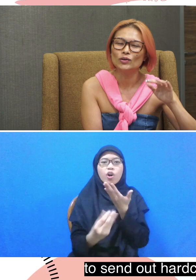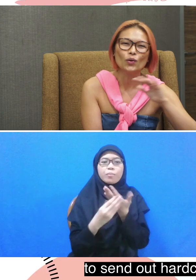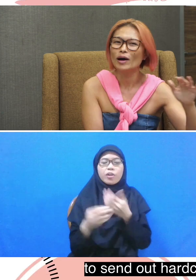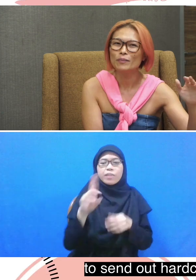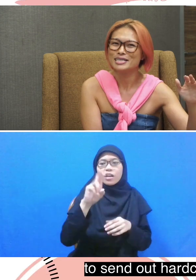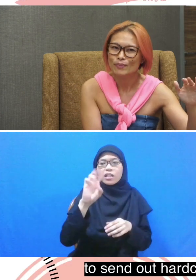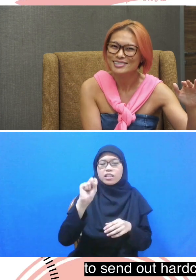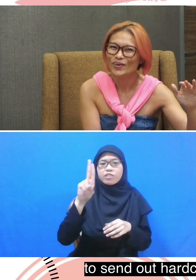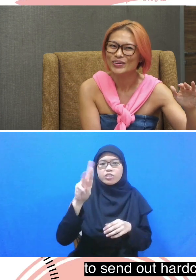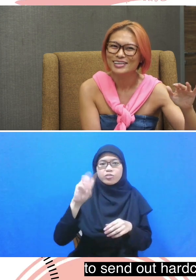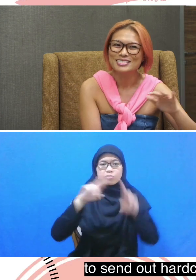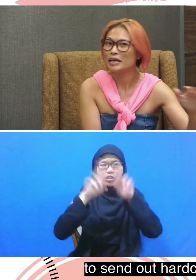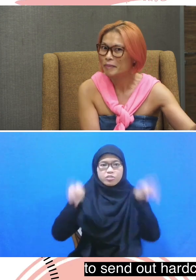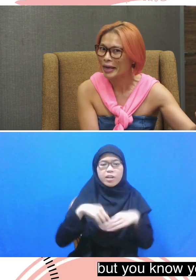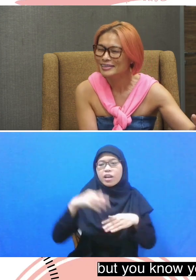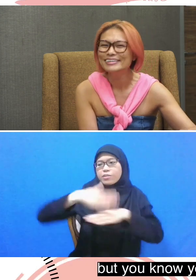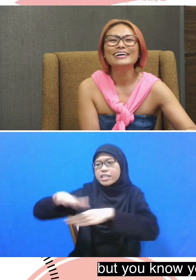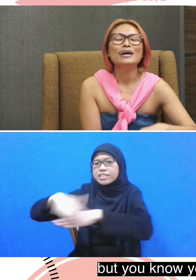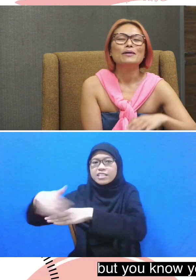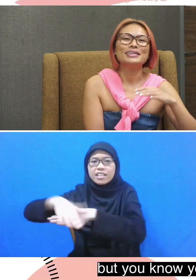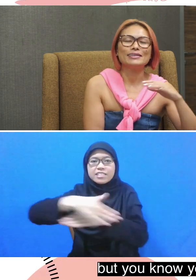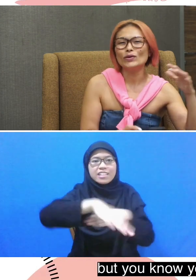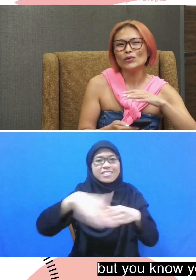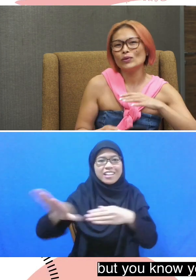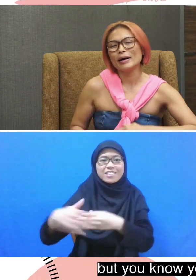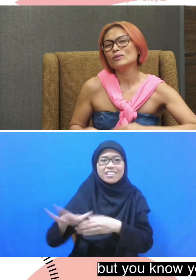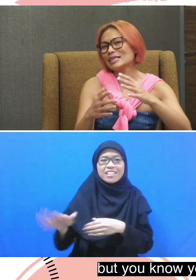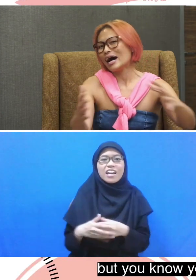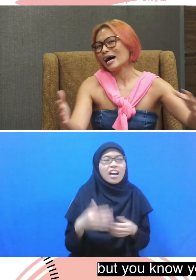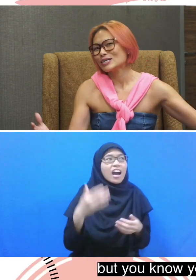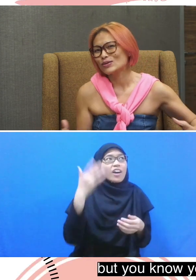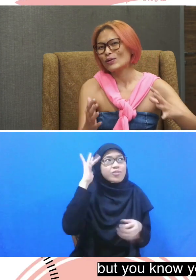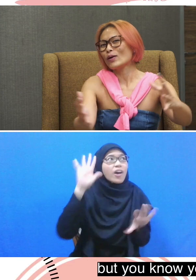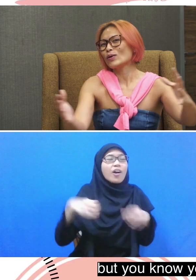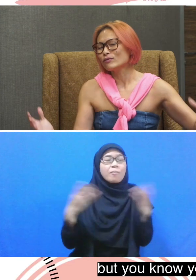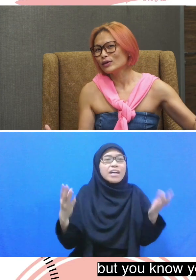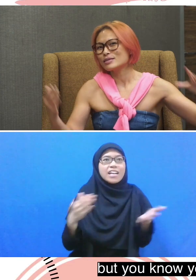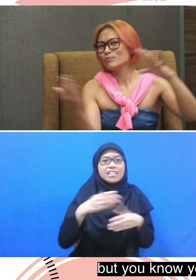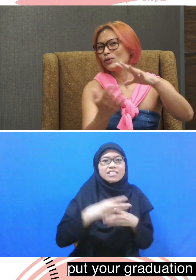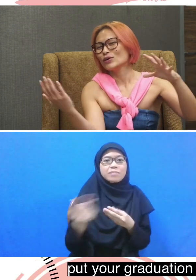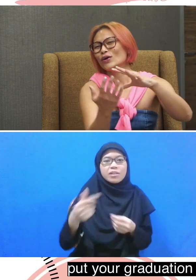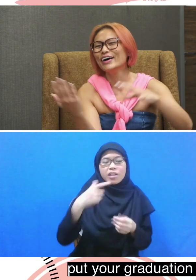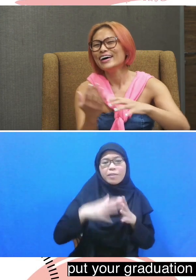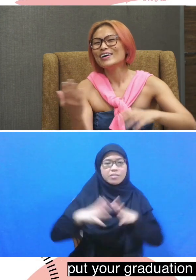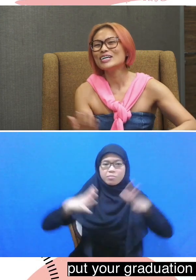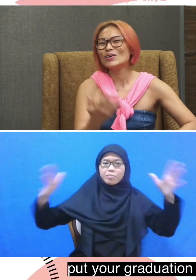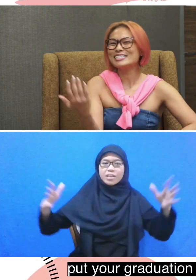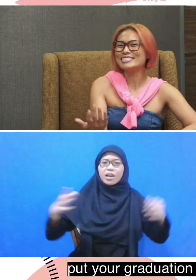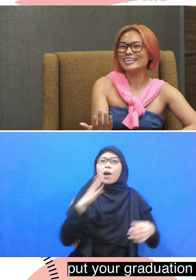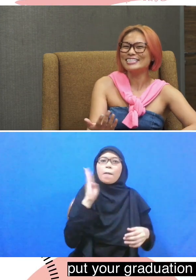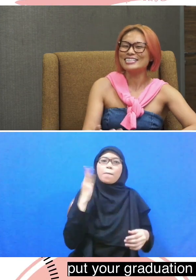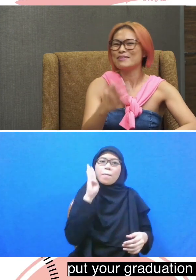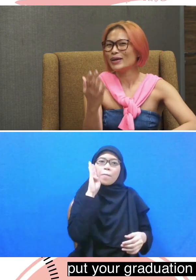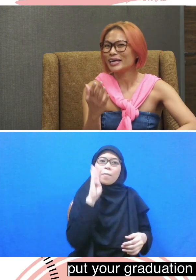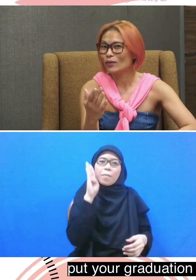I don't know how much I spent on snail mail, but you know, you would buy those large brown envelopes and put your graduation